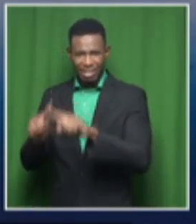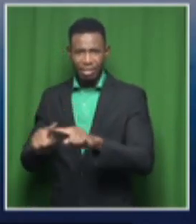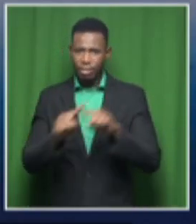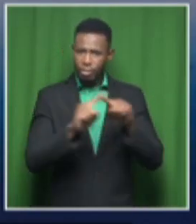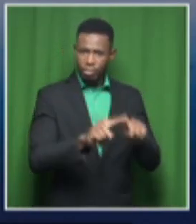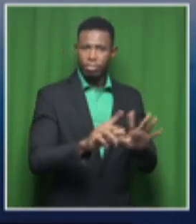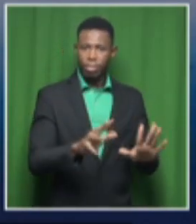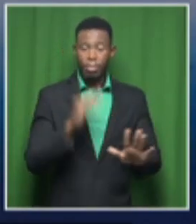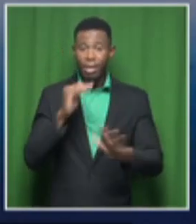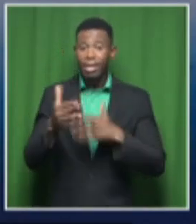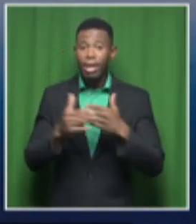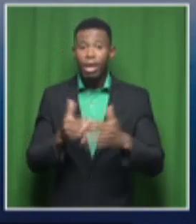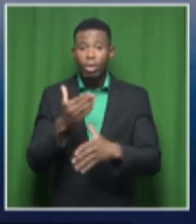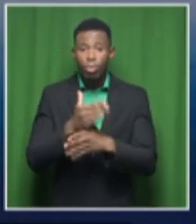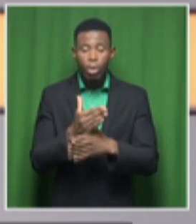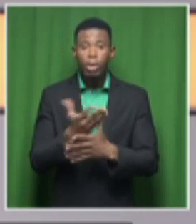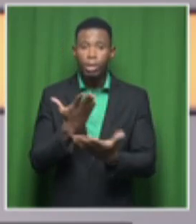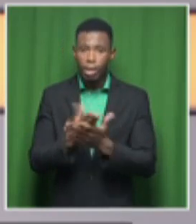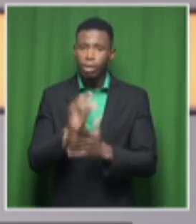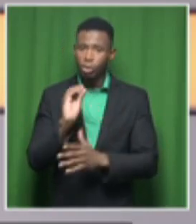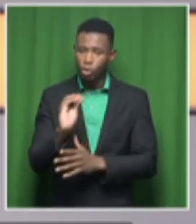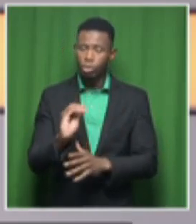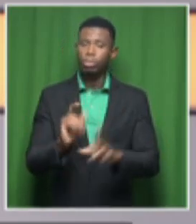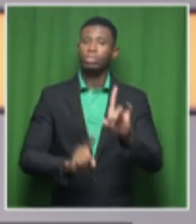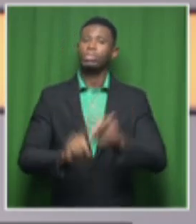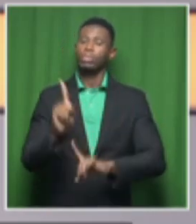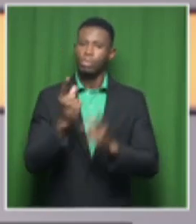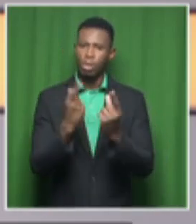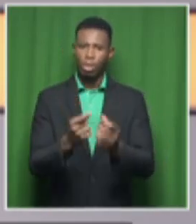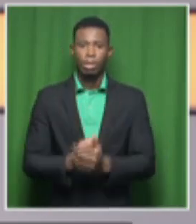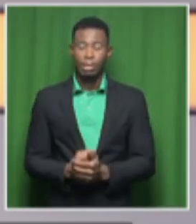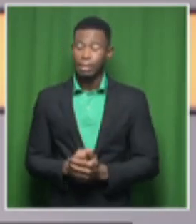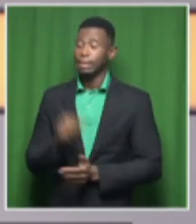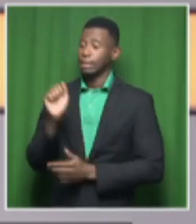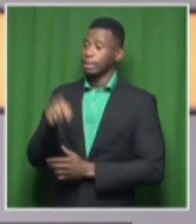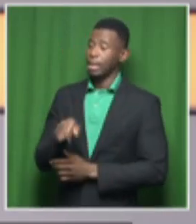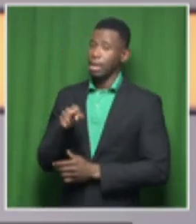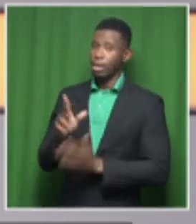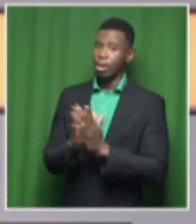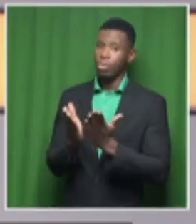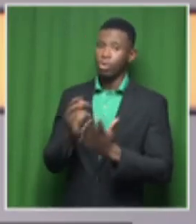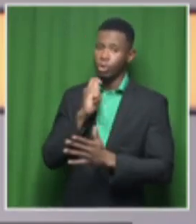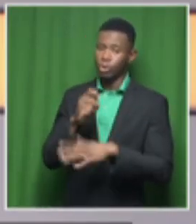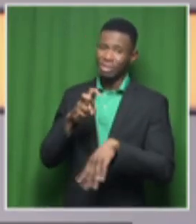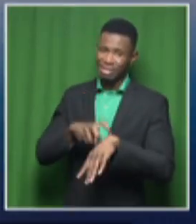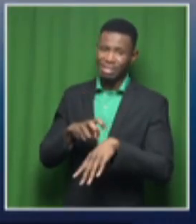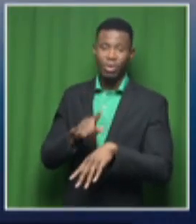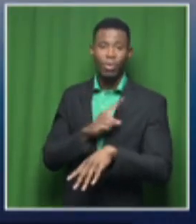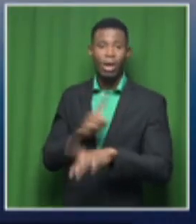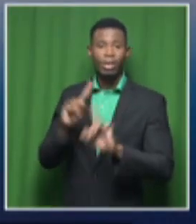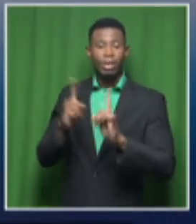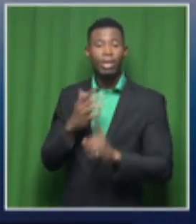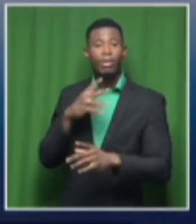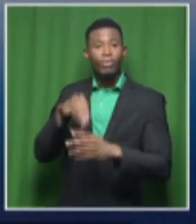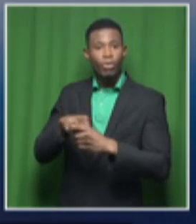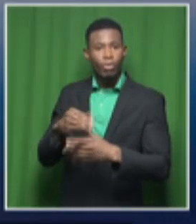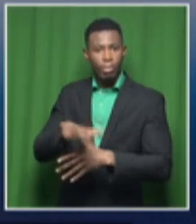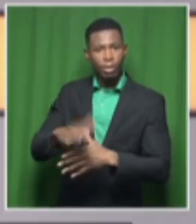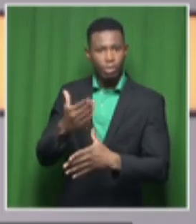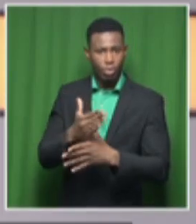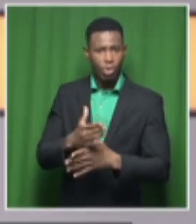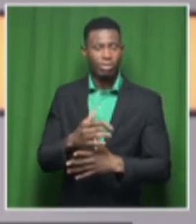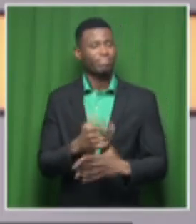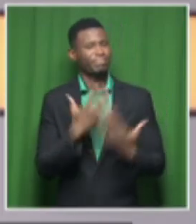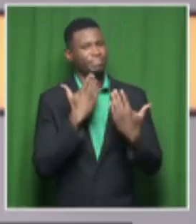built into that. Mm-hmm, mm-hmm. We definitely need this book, especially if you are in the workspace. Thank you so much for joining us. Thank you so much. Great stuff. Well, that is